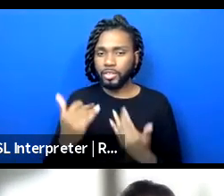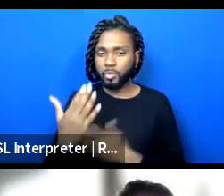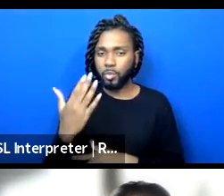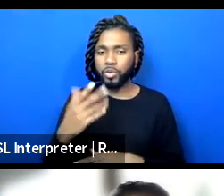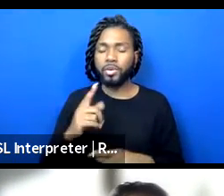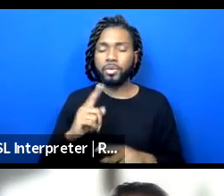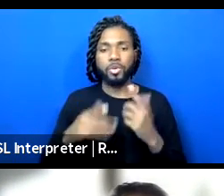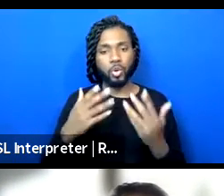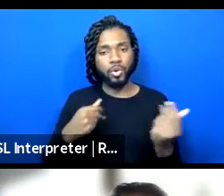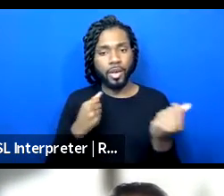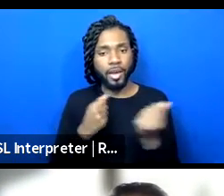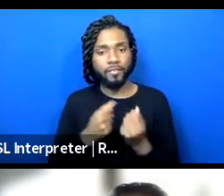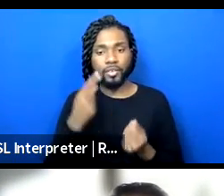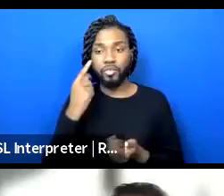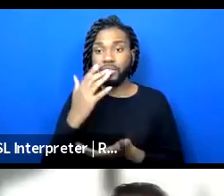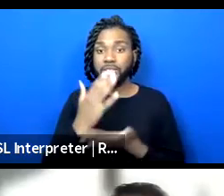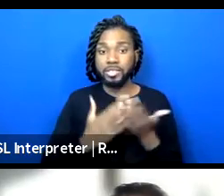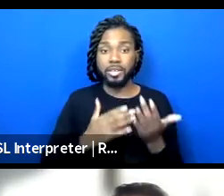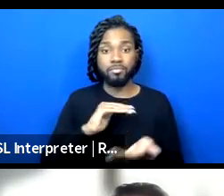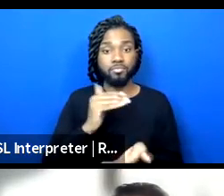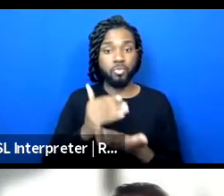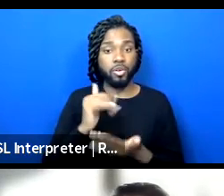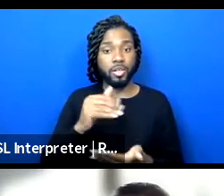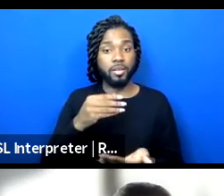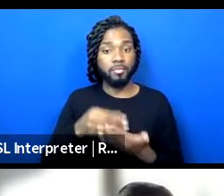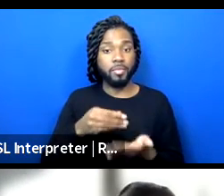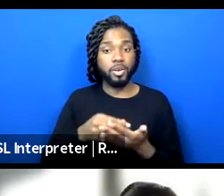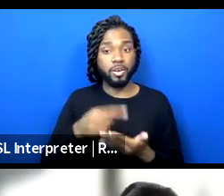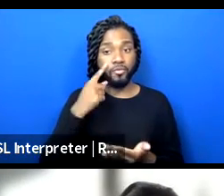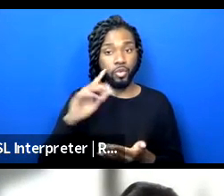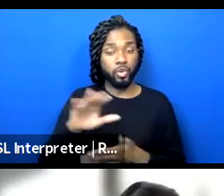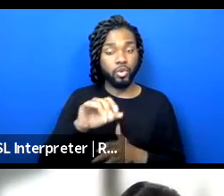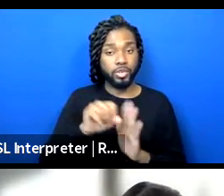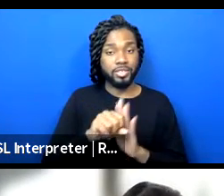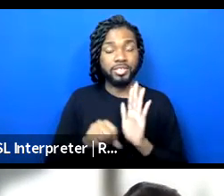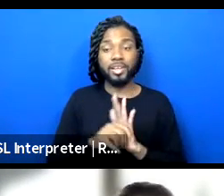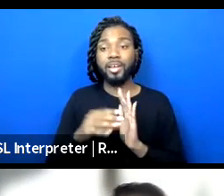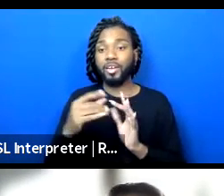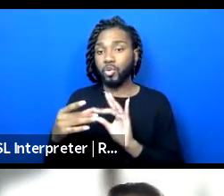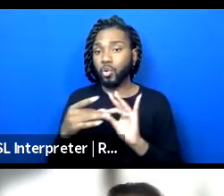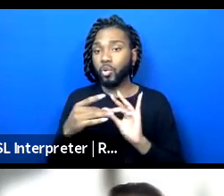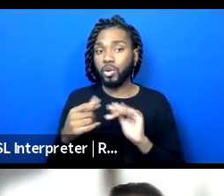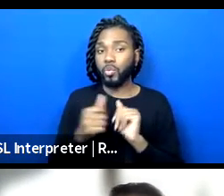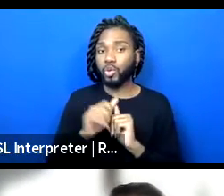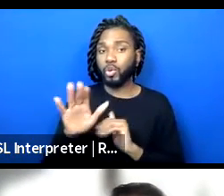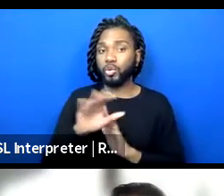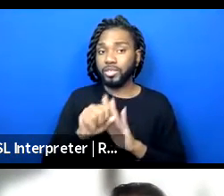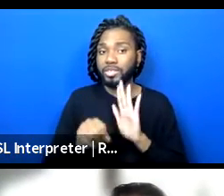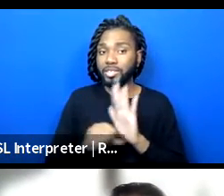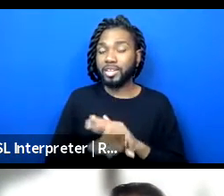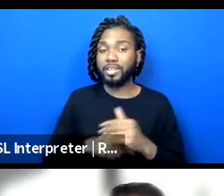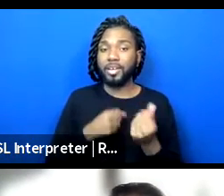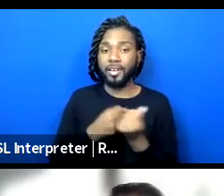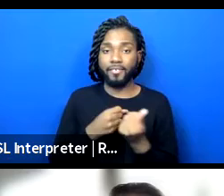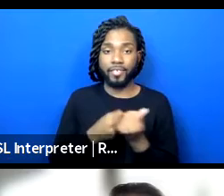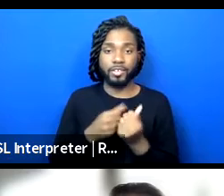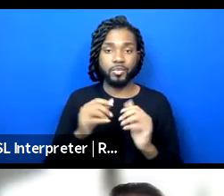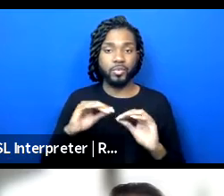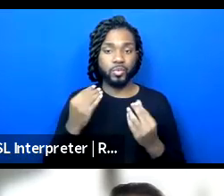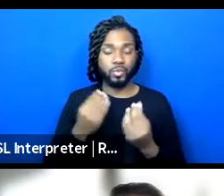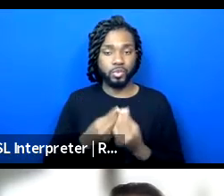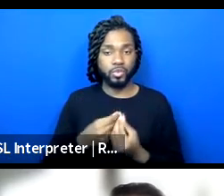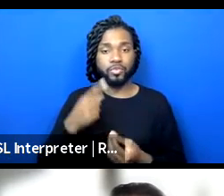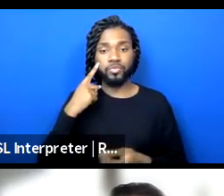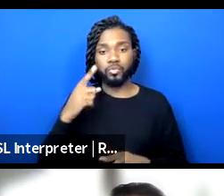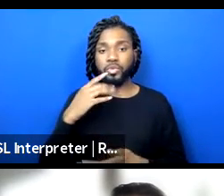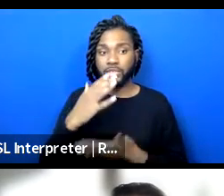Advocate for some portion of those funds in your state and coordinate through your state advocacy organization for